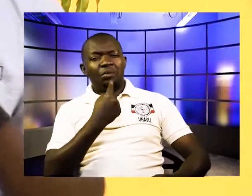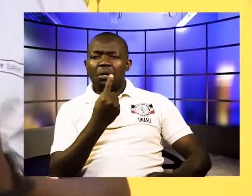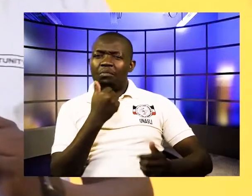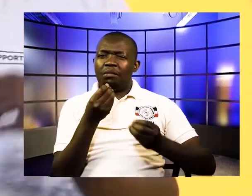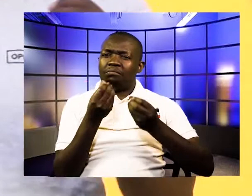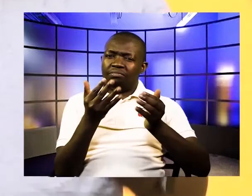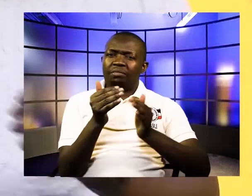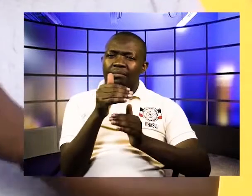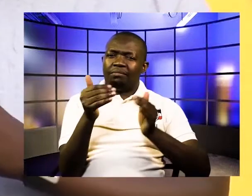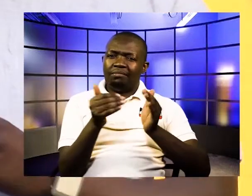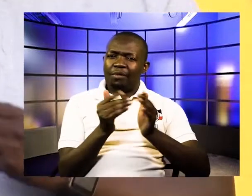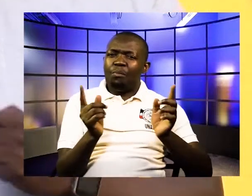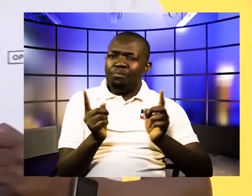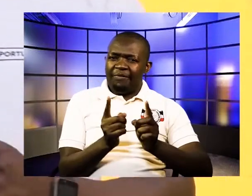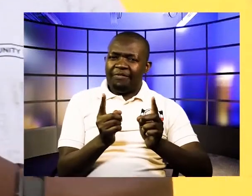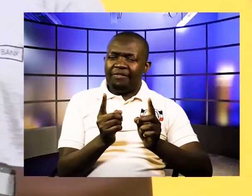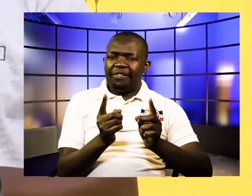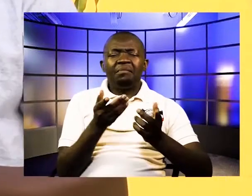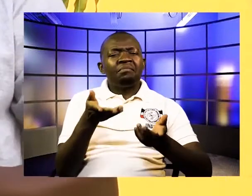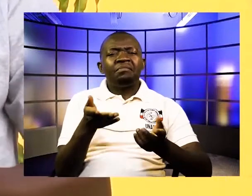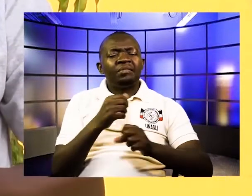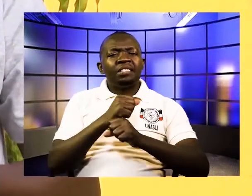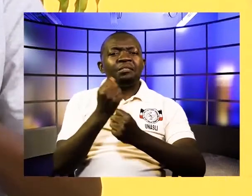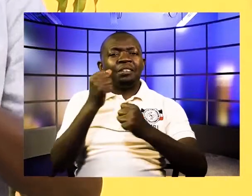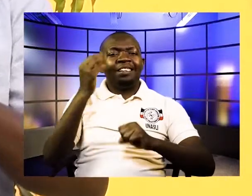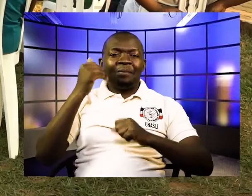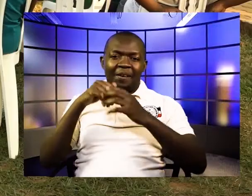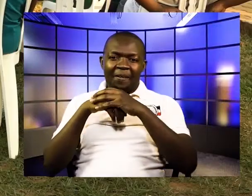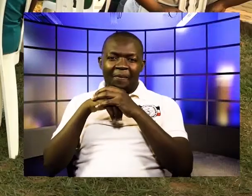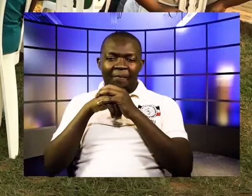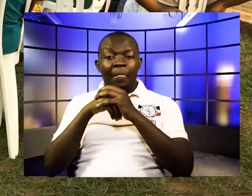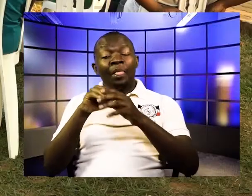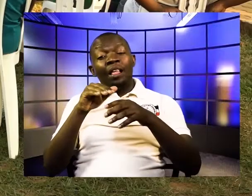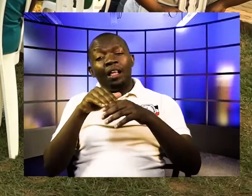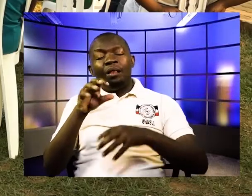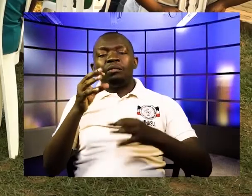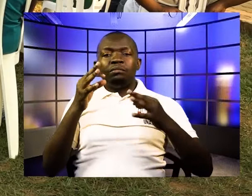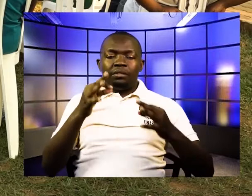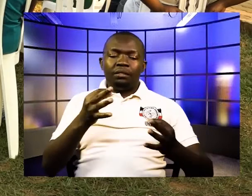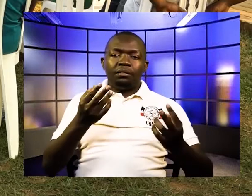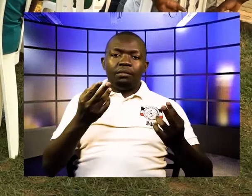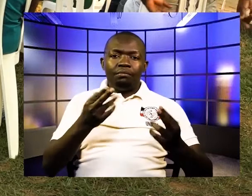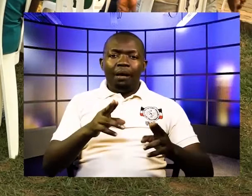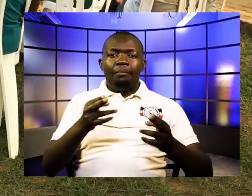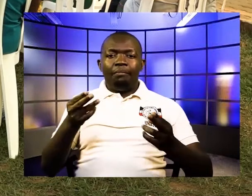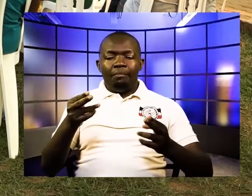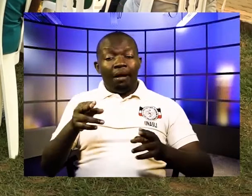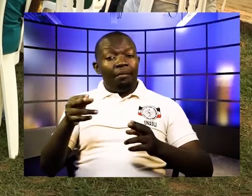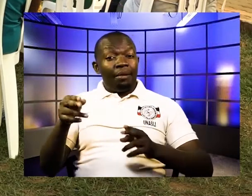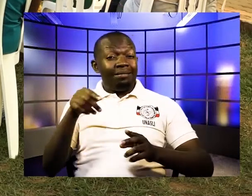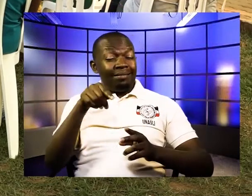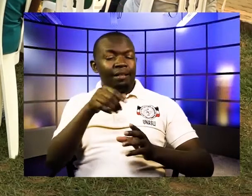brief background why safeguarding is happening. A lot of things have happened and they